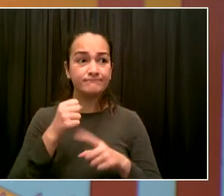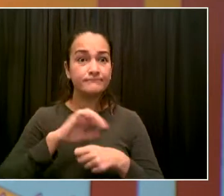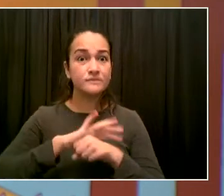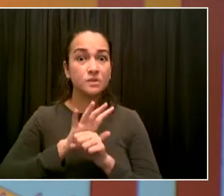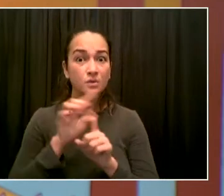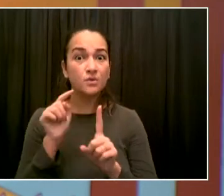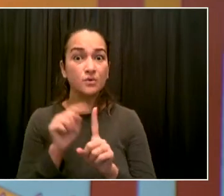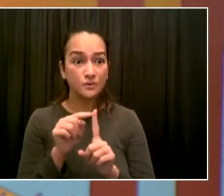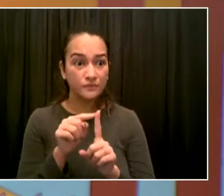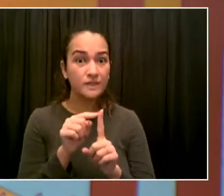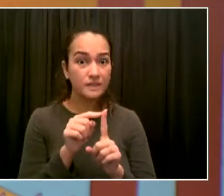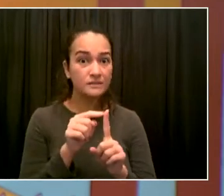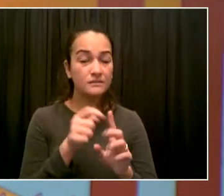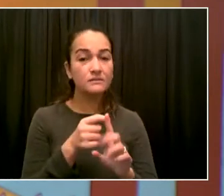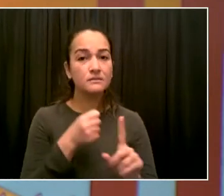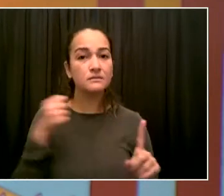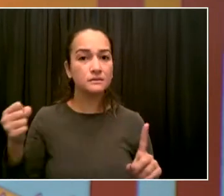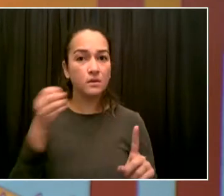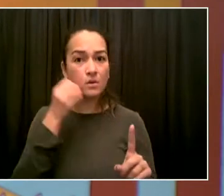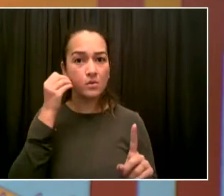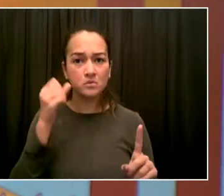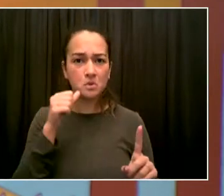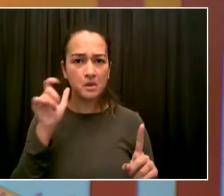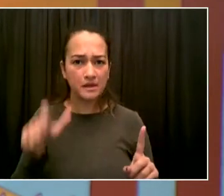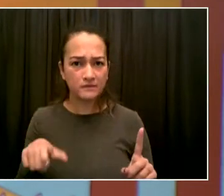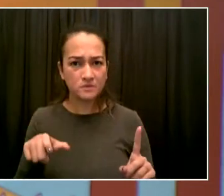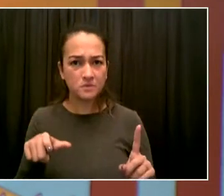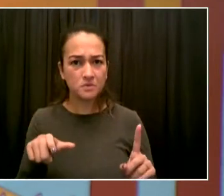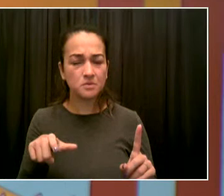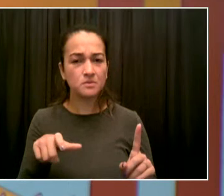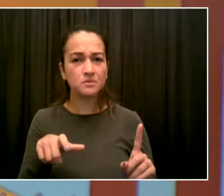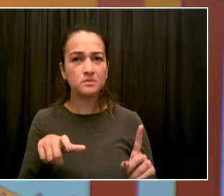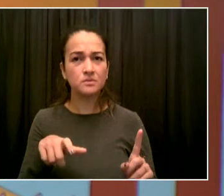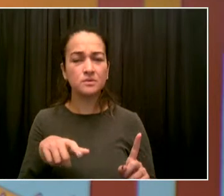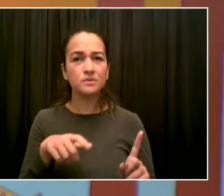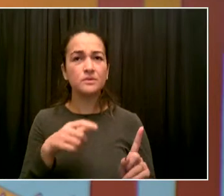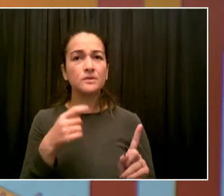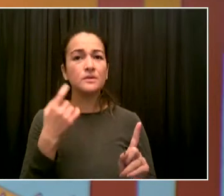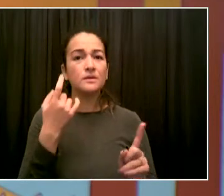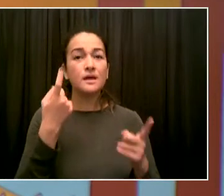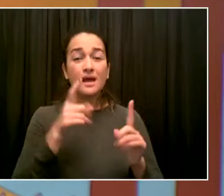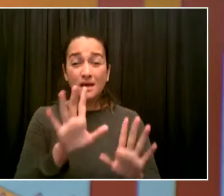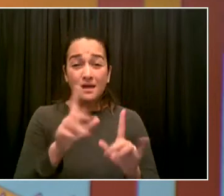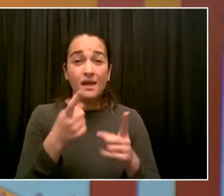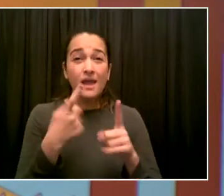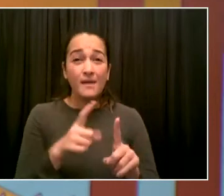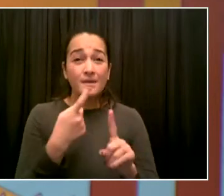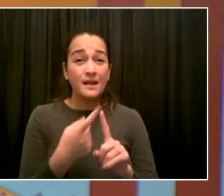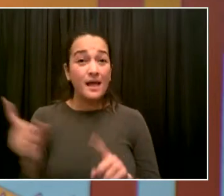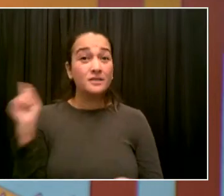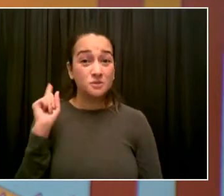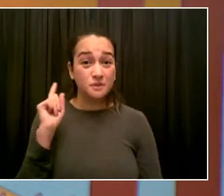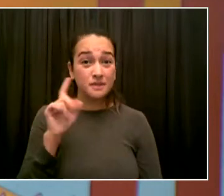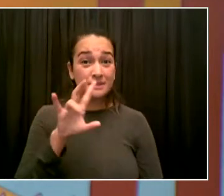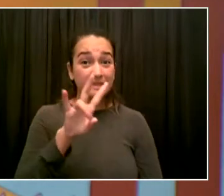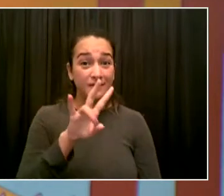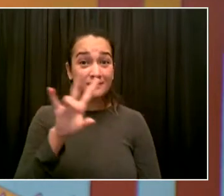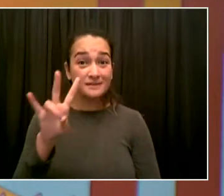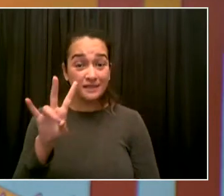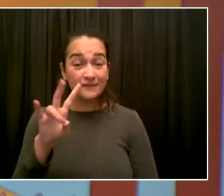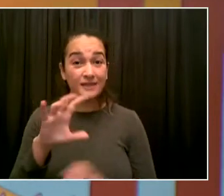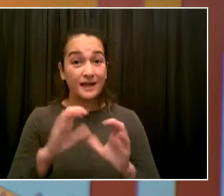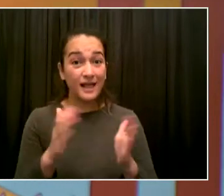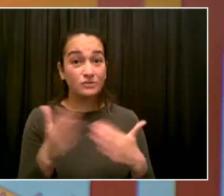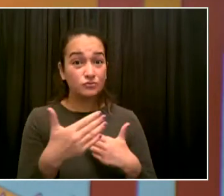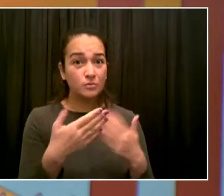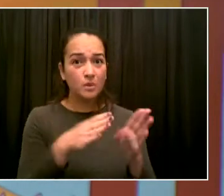closures. Is it correct to assume that the children in those classrooms are now quarantining? So there may be hundreds